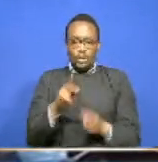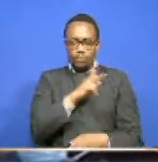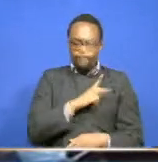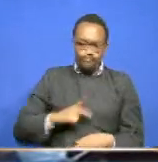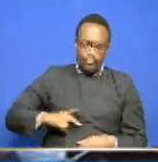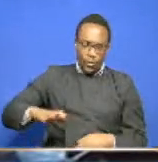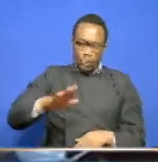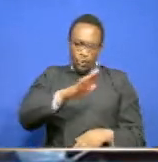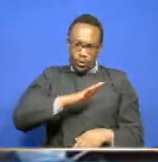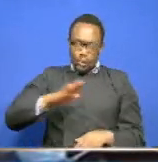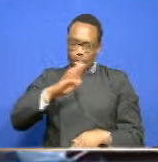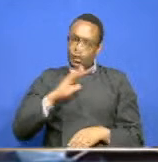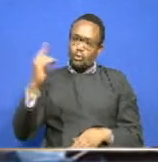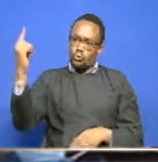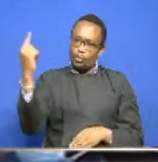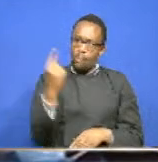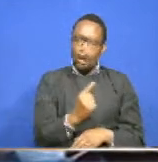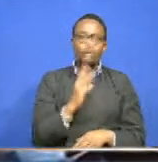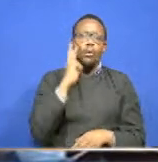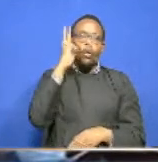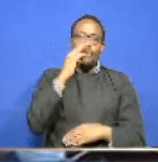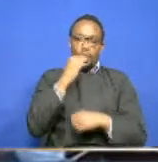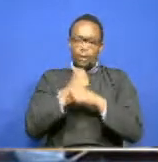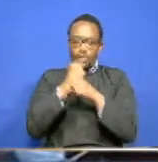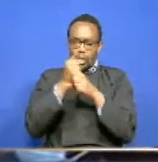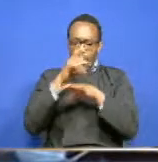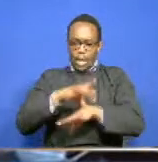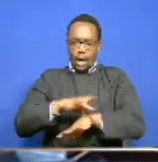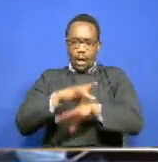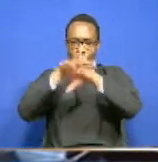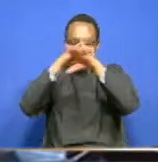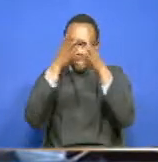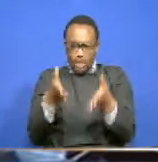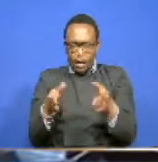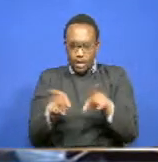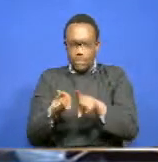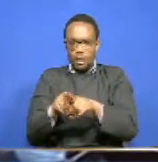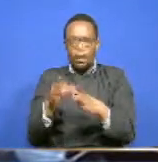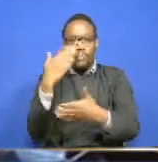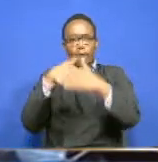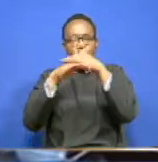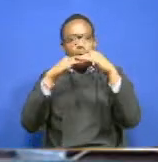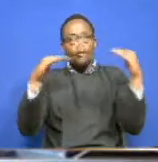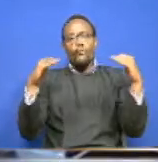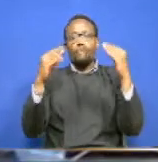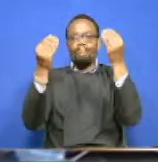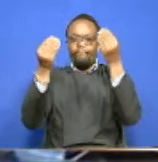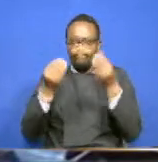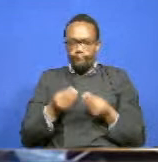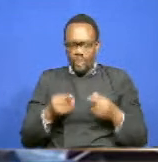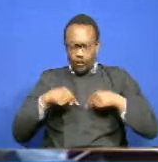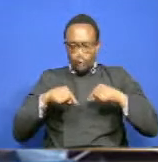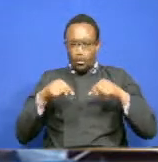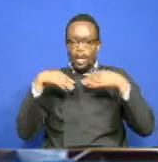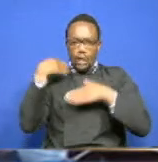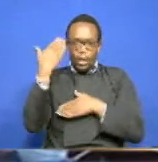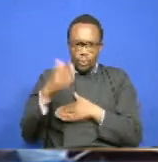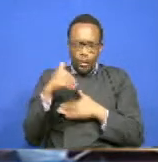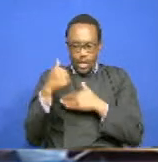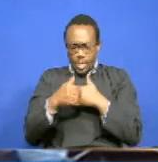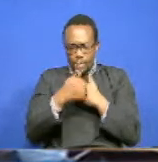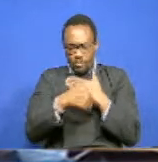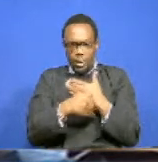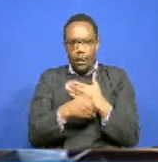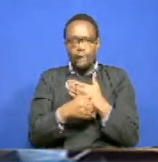your name. Your kingdom come. Your will be done on earth as it is in heaven. Give us today our